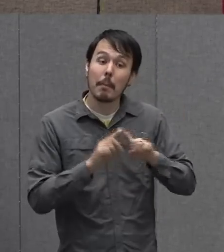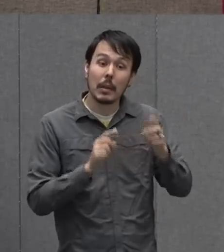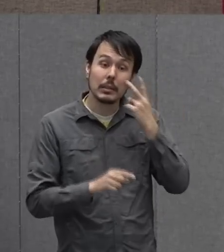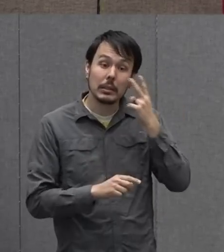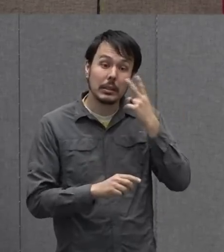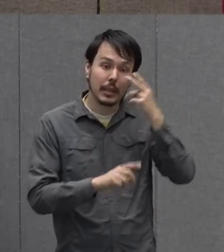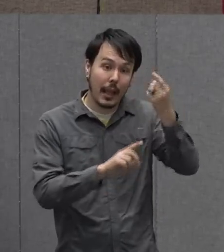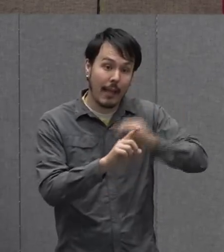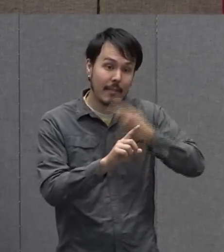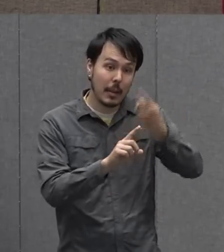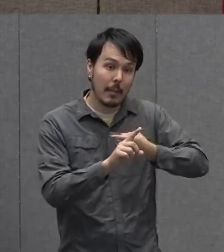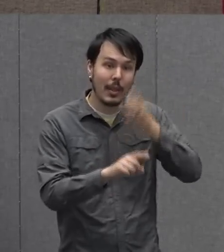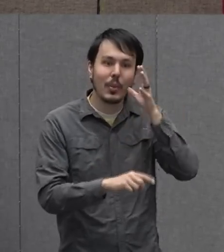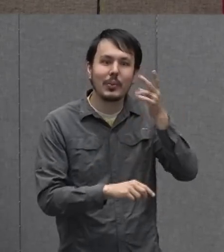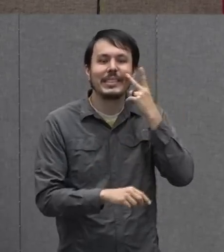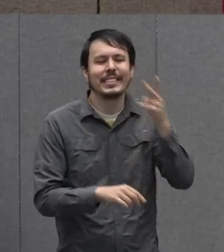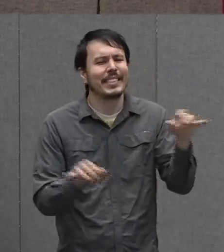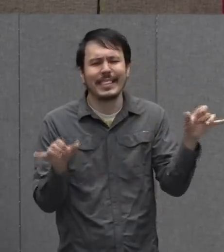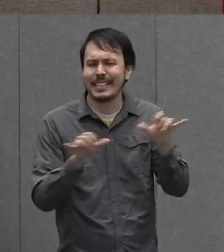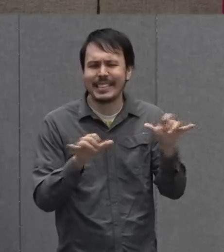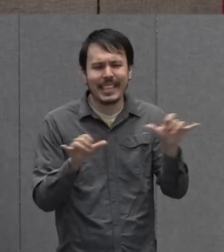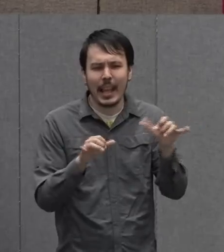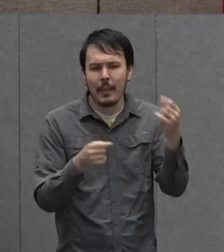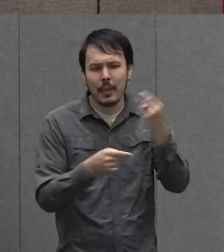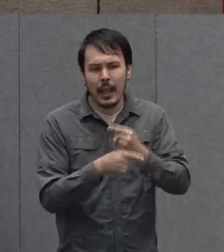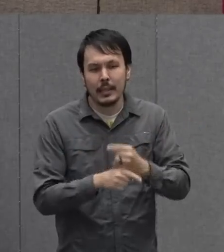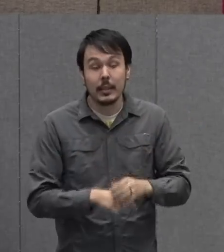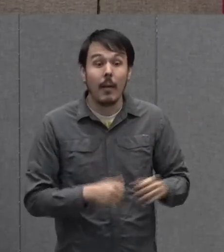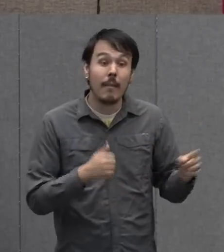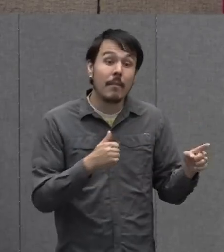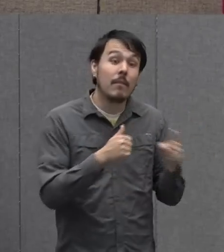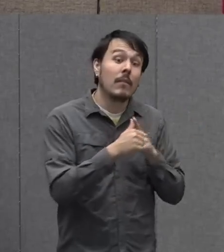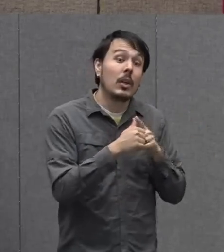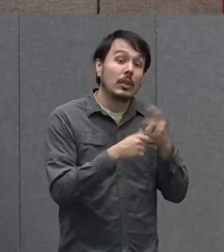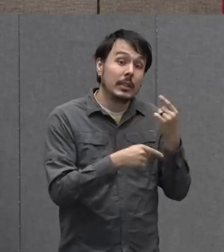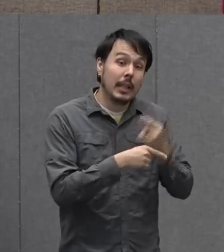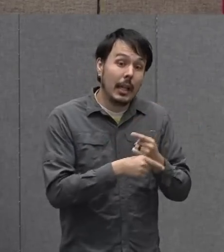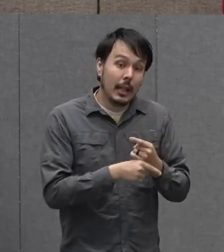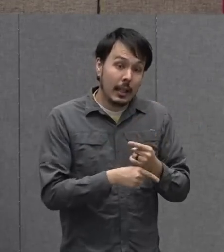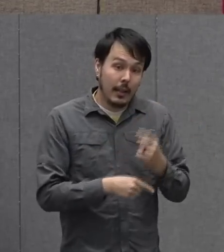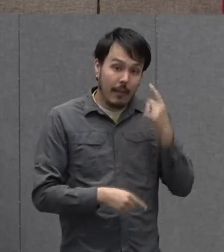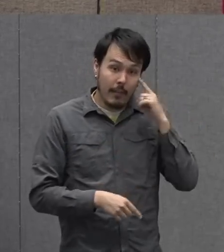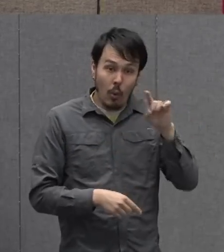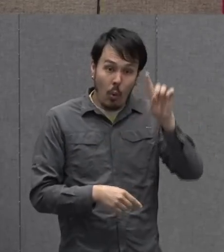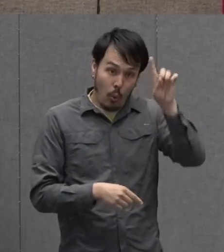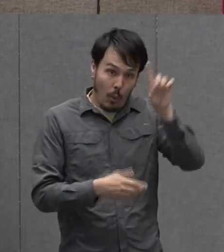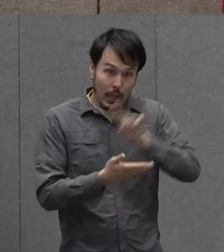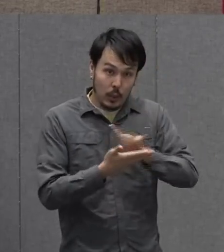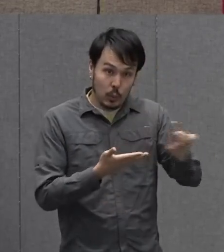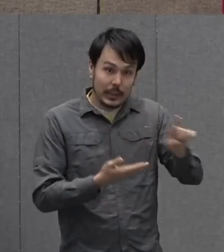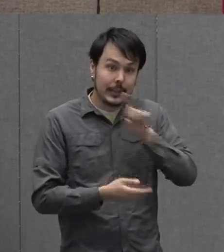the same days. The first day in the week is Sunday.